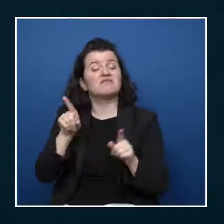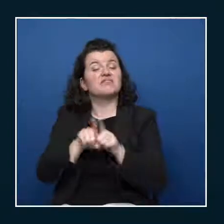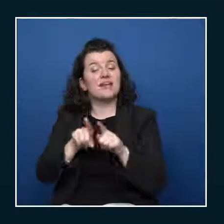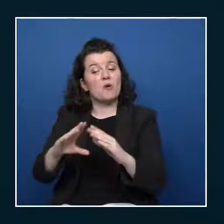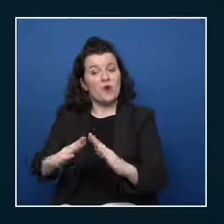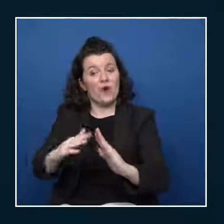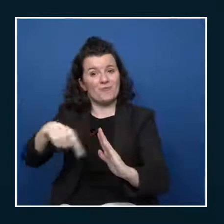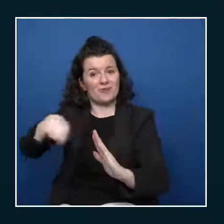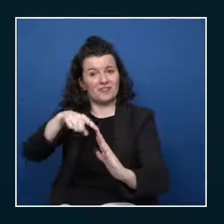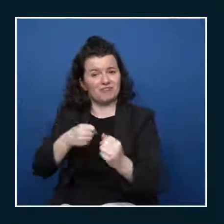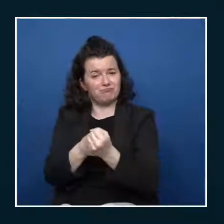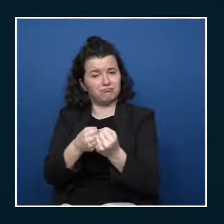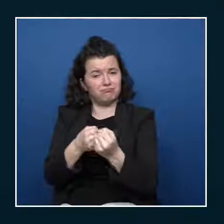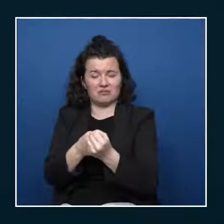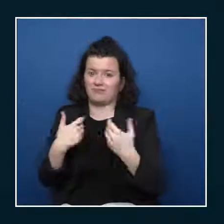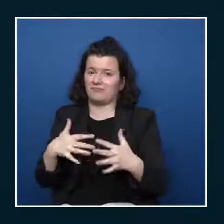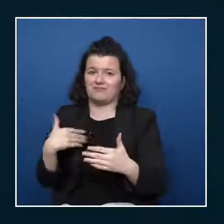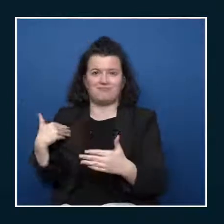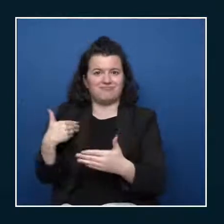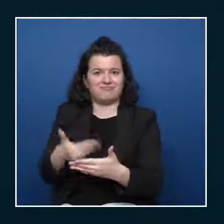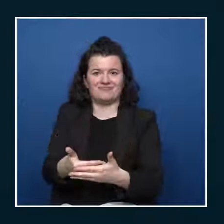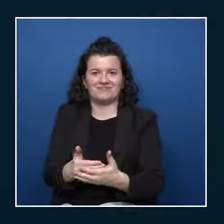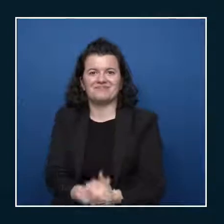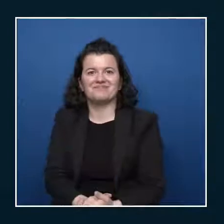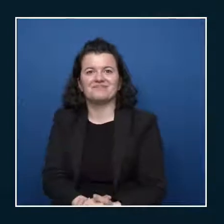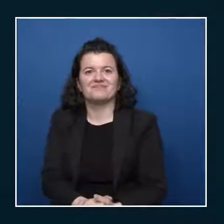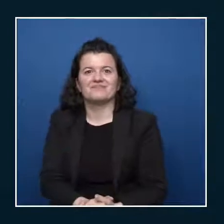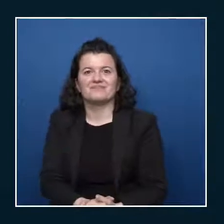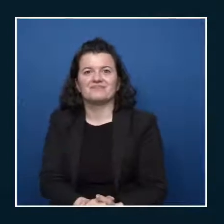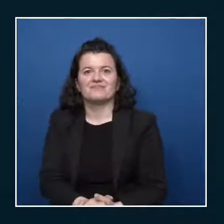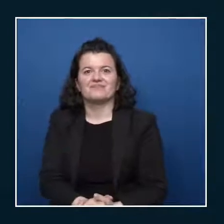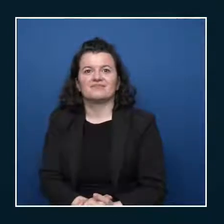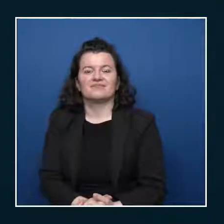Exactly. I think Amazon is still on the way and trying to find where you are.